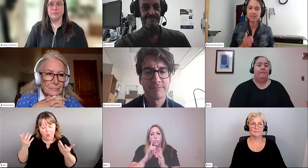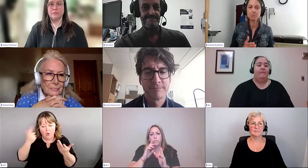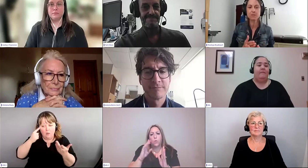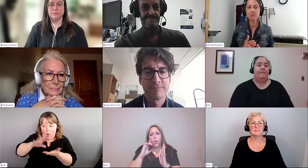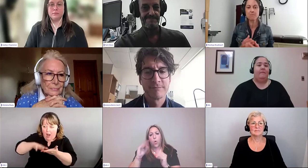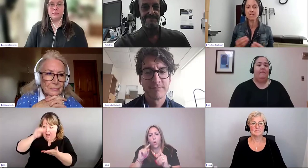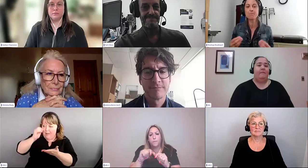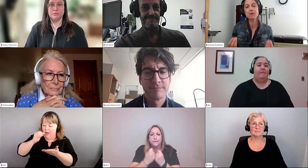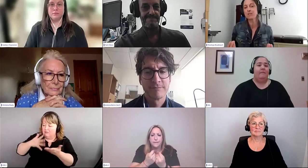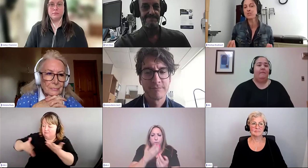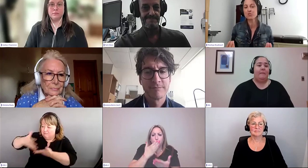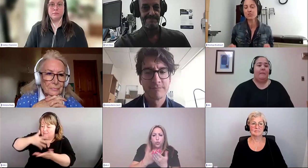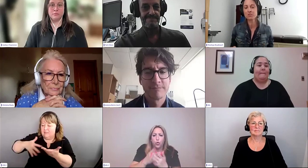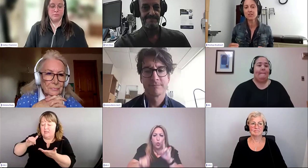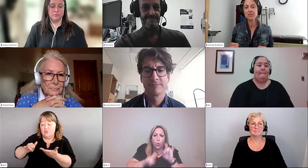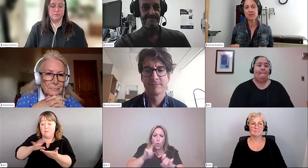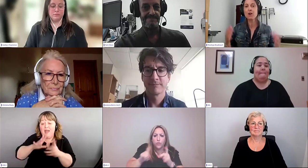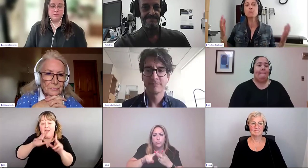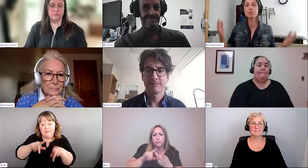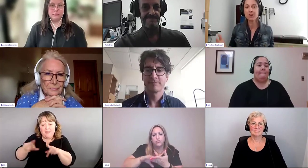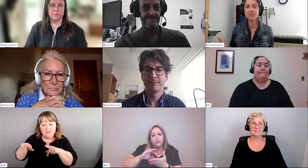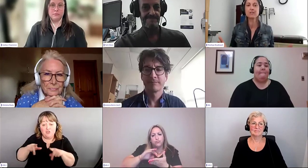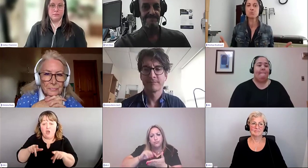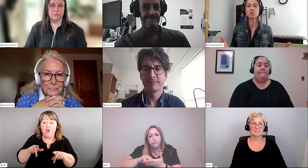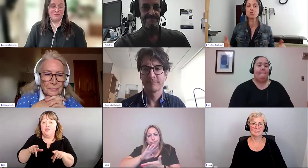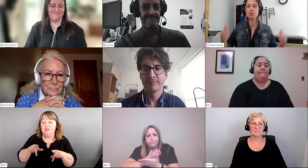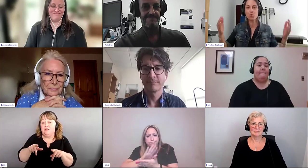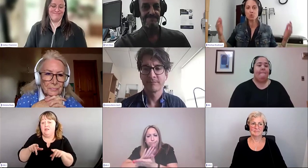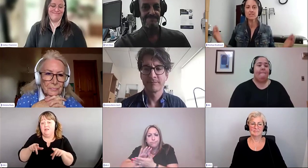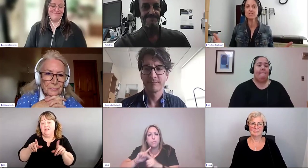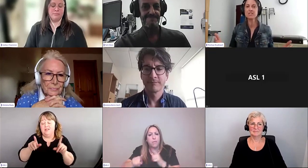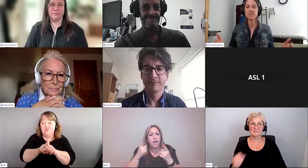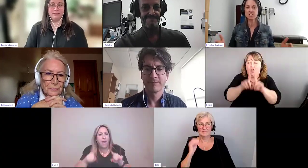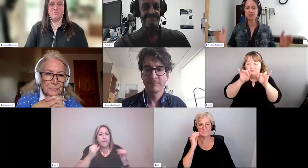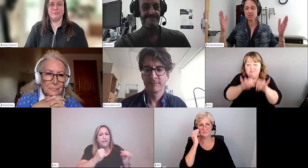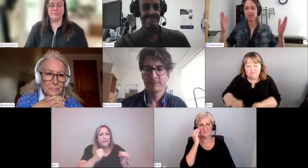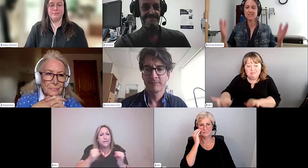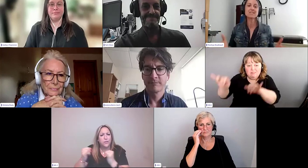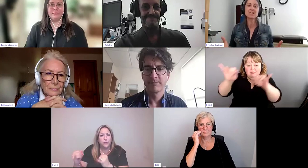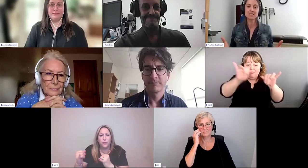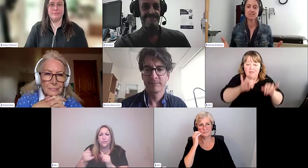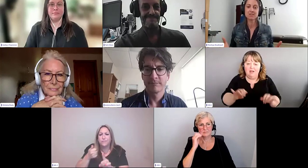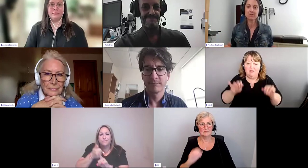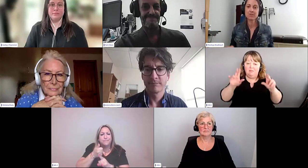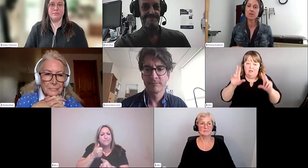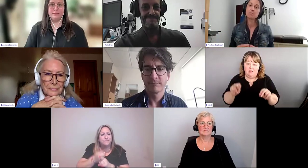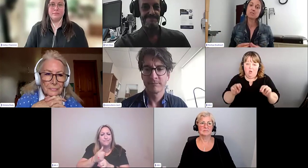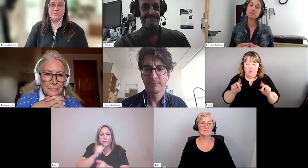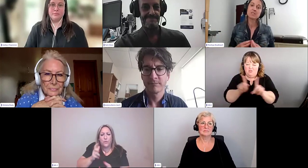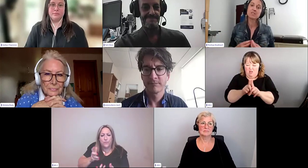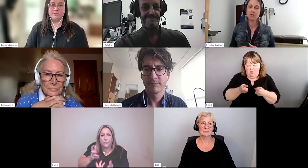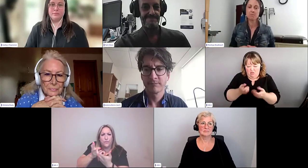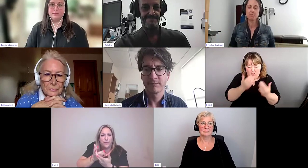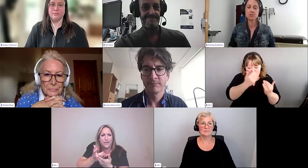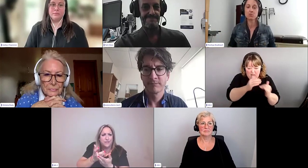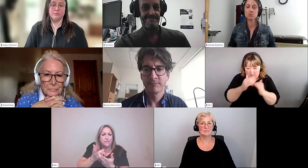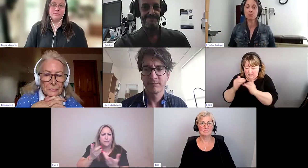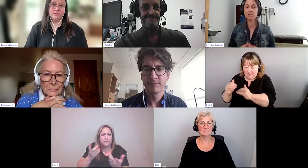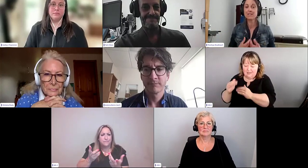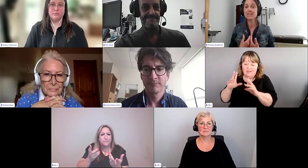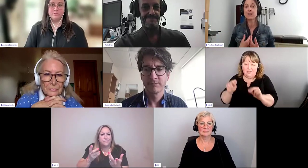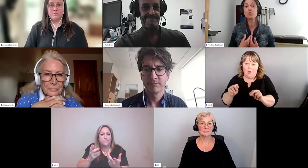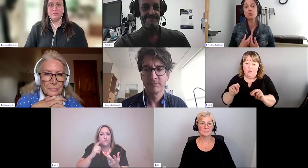ask the good questions. We learn very academically, but the individuals don't fit into